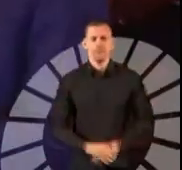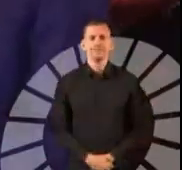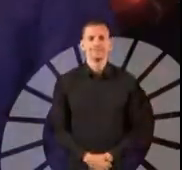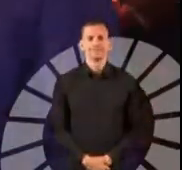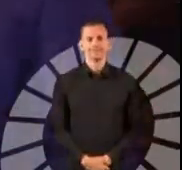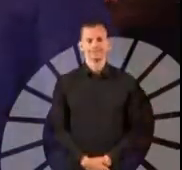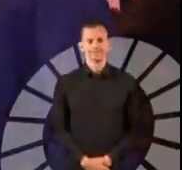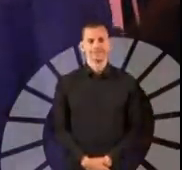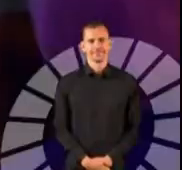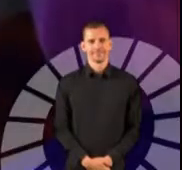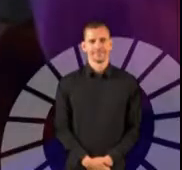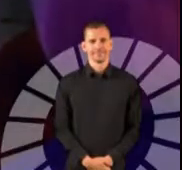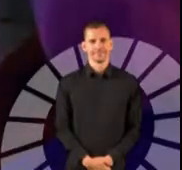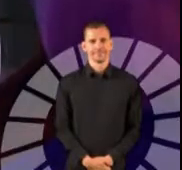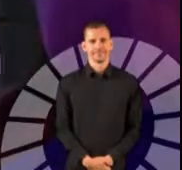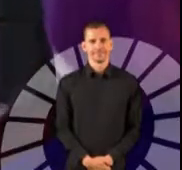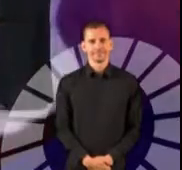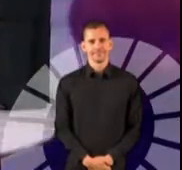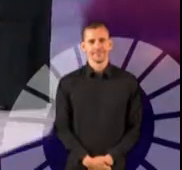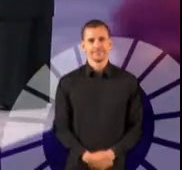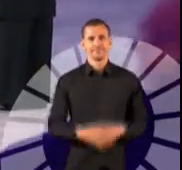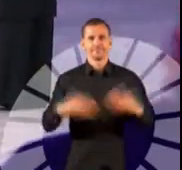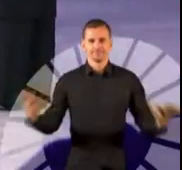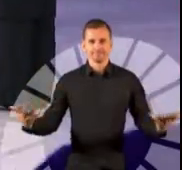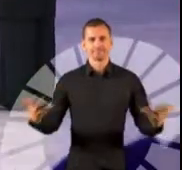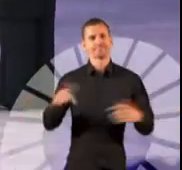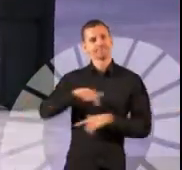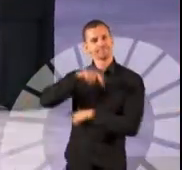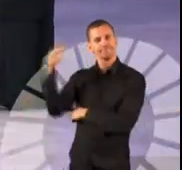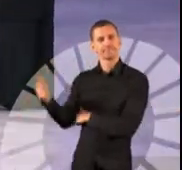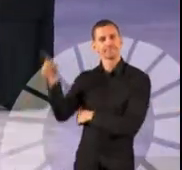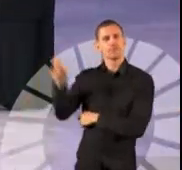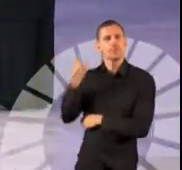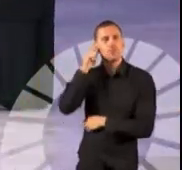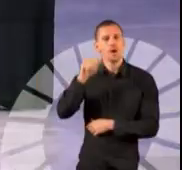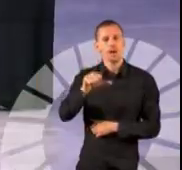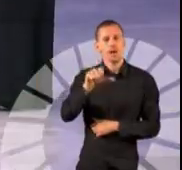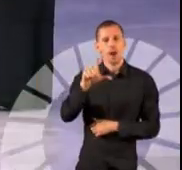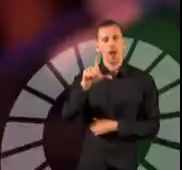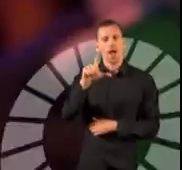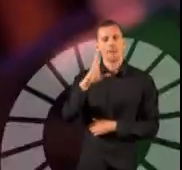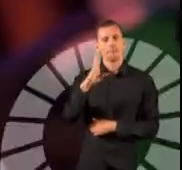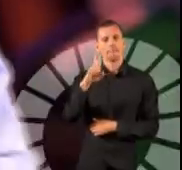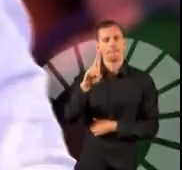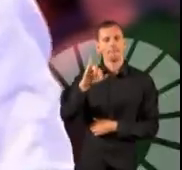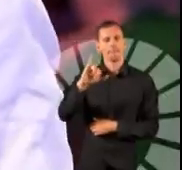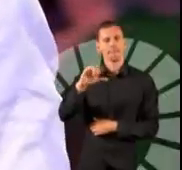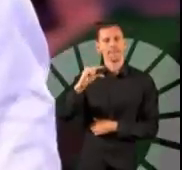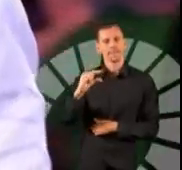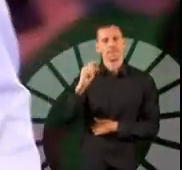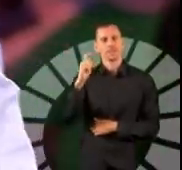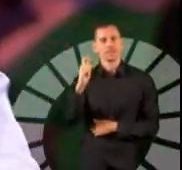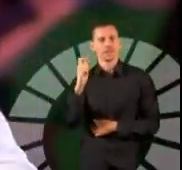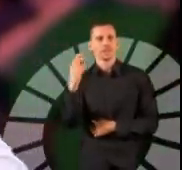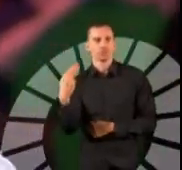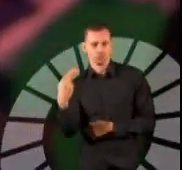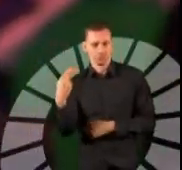Mrs. Albright, the floor is yours. I think Yande said it all. Well done, well